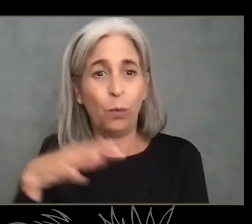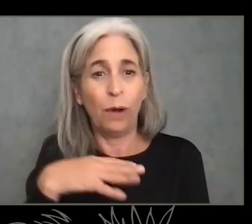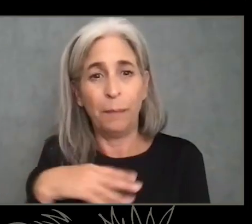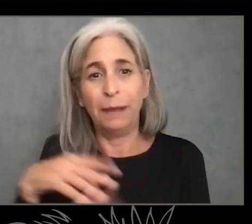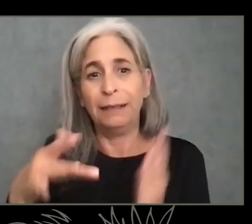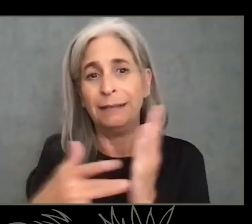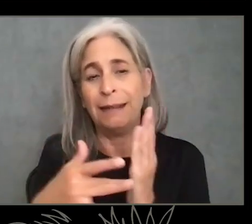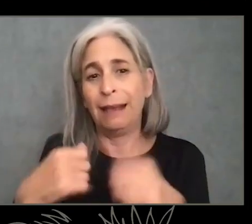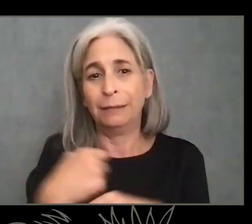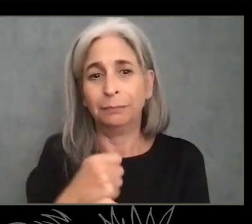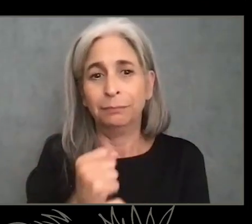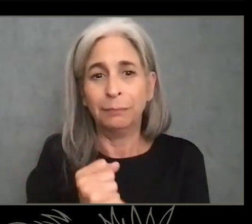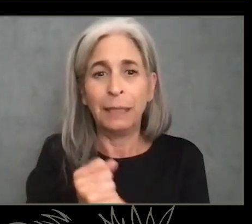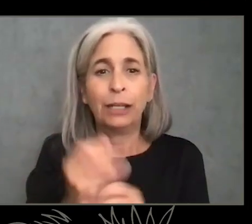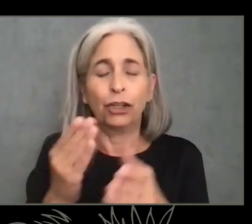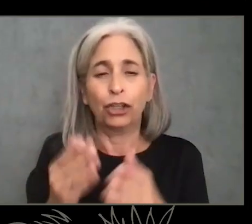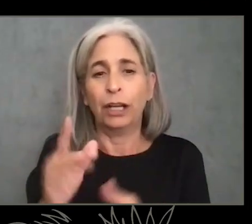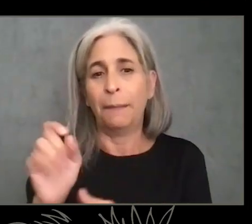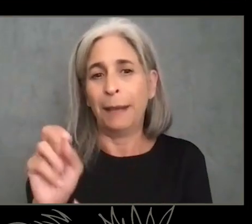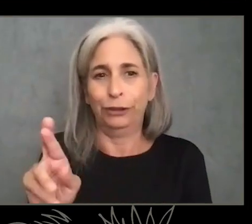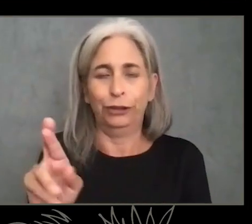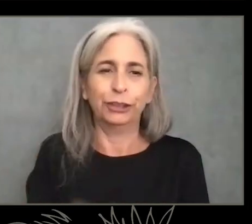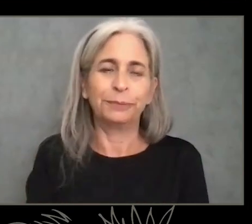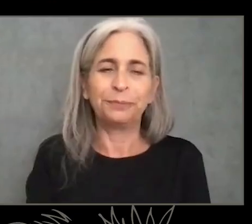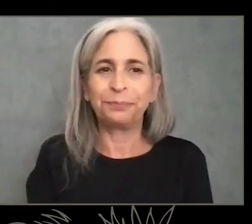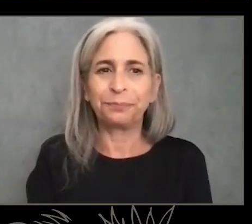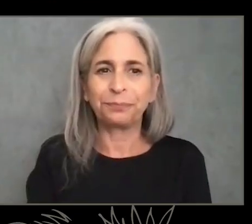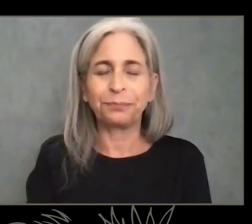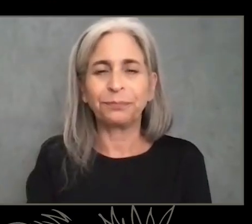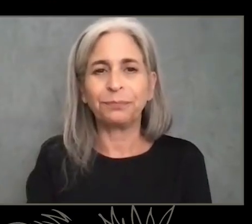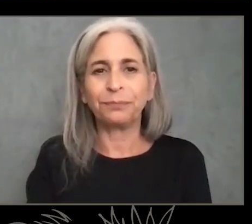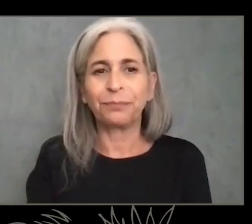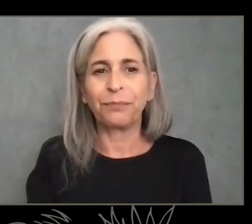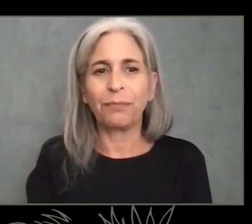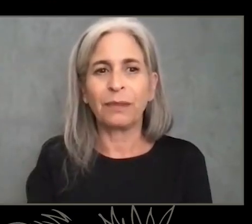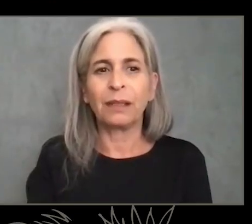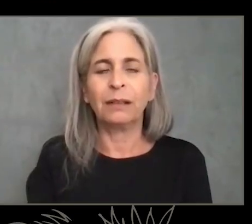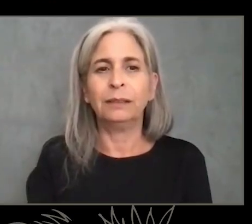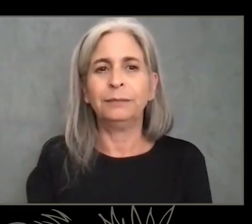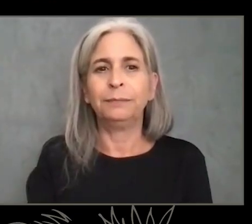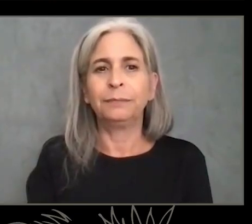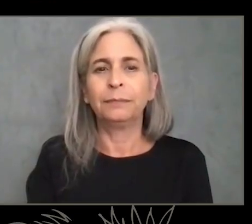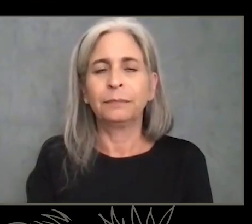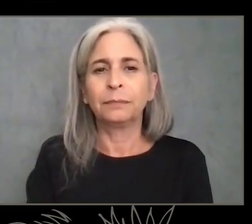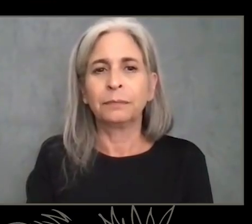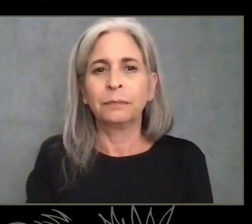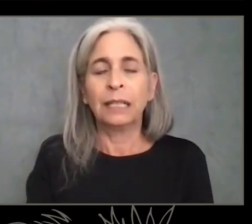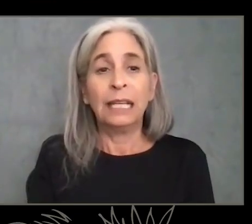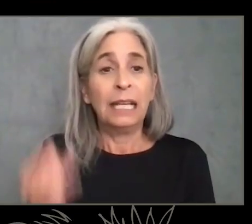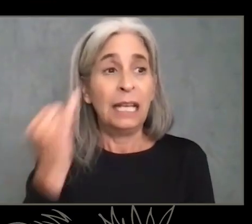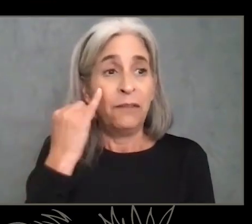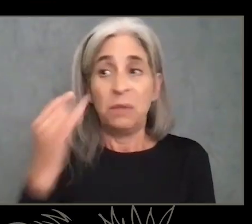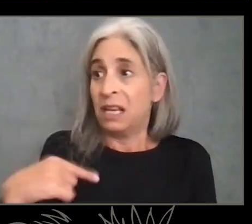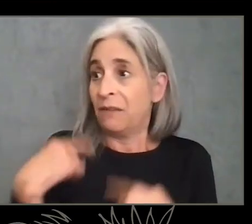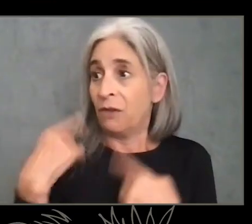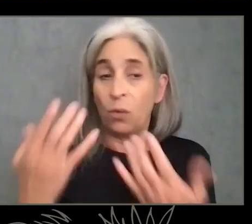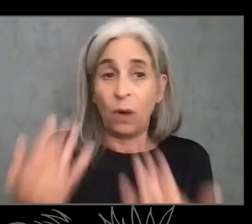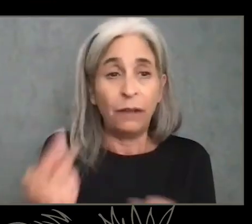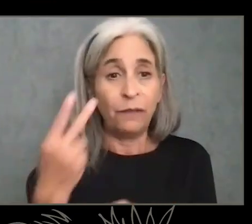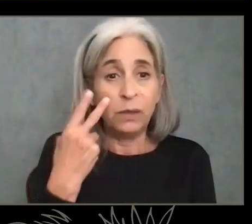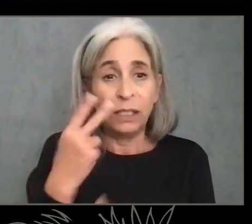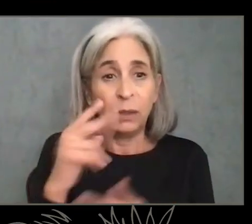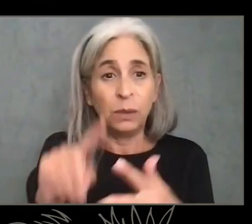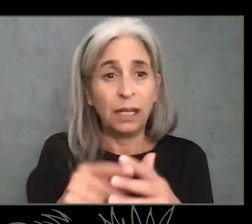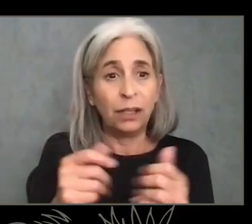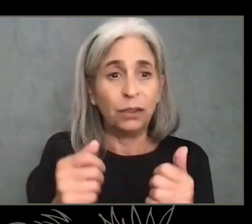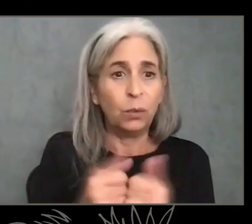Techmaker Ambassador. So yeah, the web has evolved. And if you've been here for a while, you've seen that we